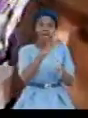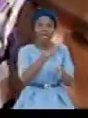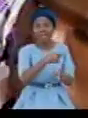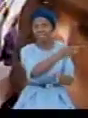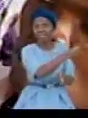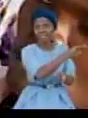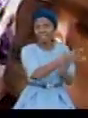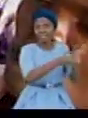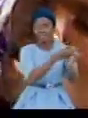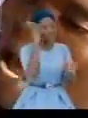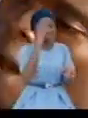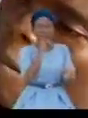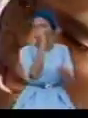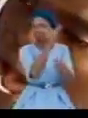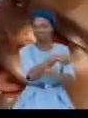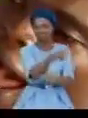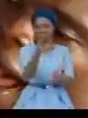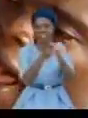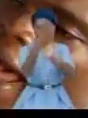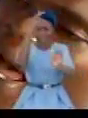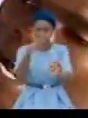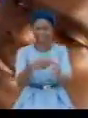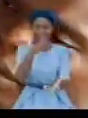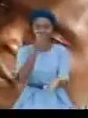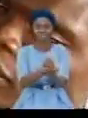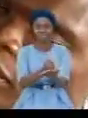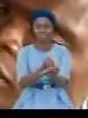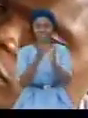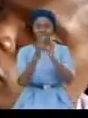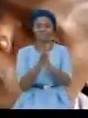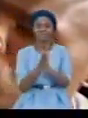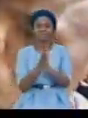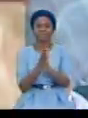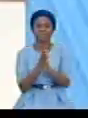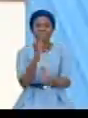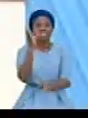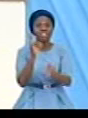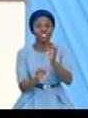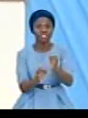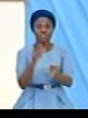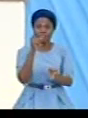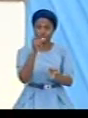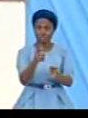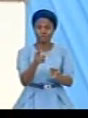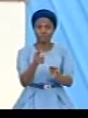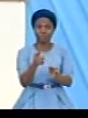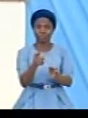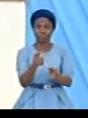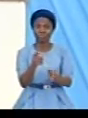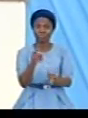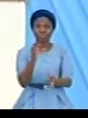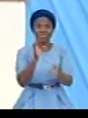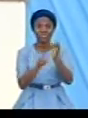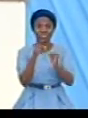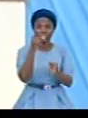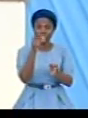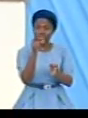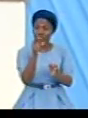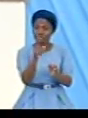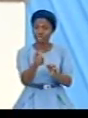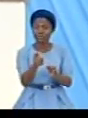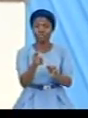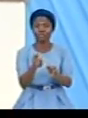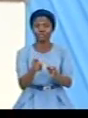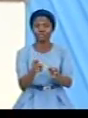in Jesus' name. If you battle with them and you are not succeeding in your